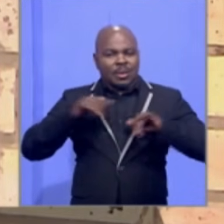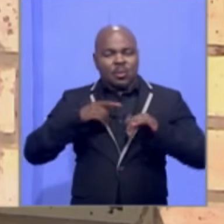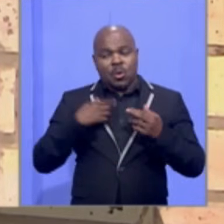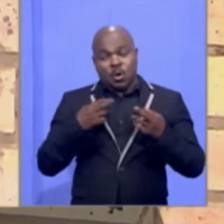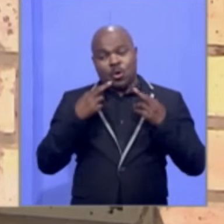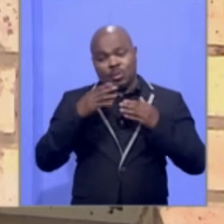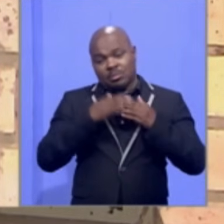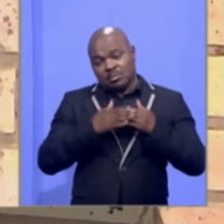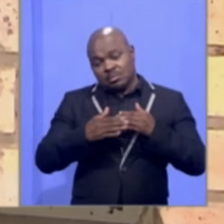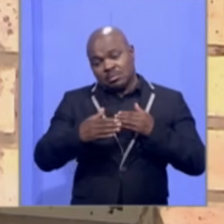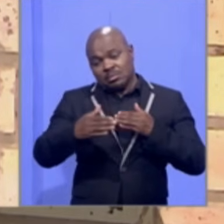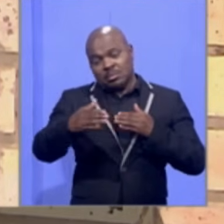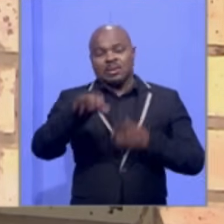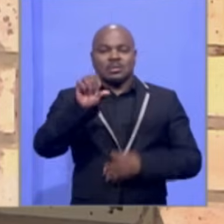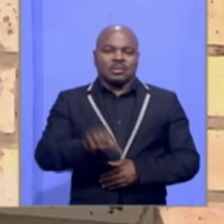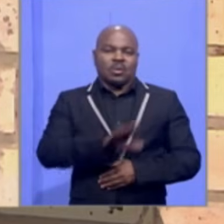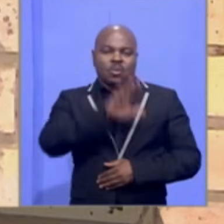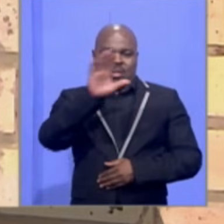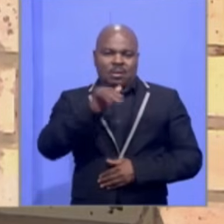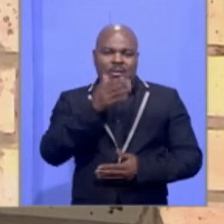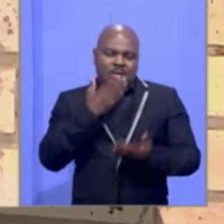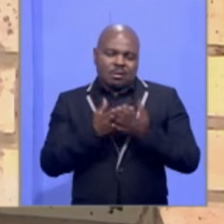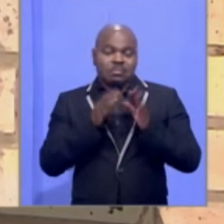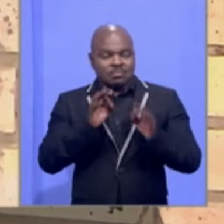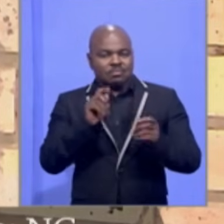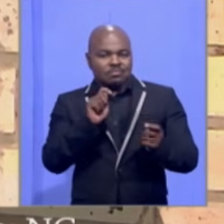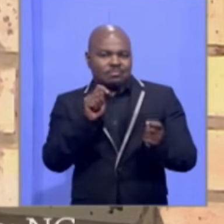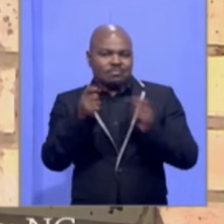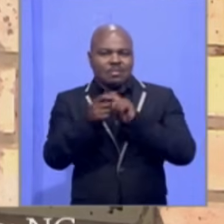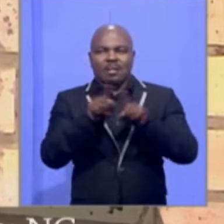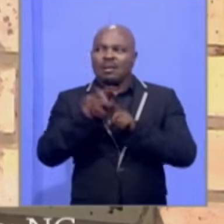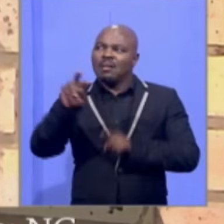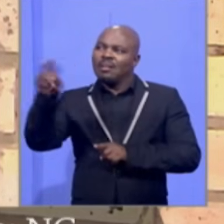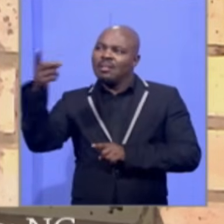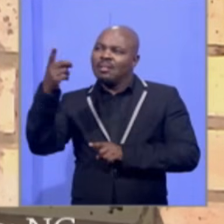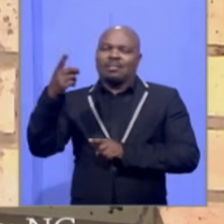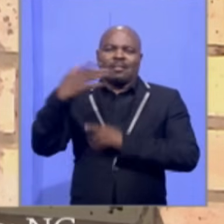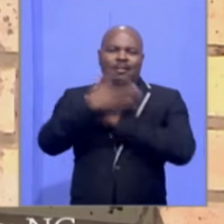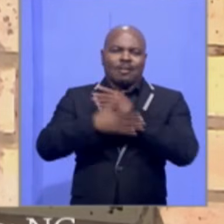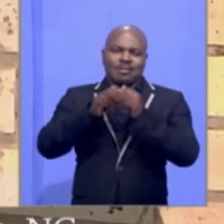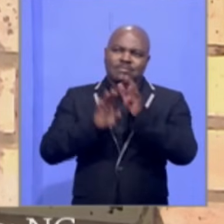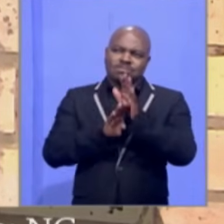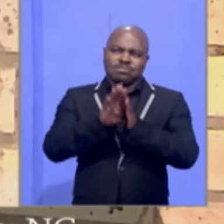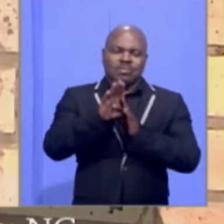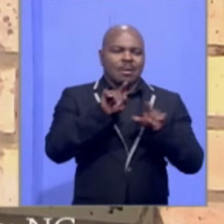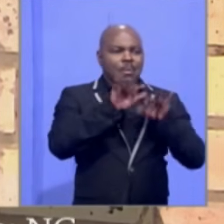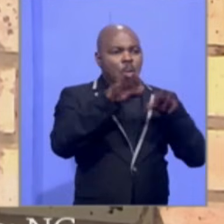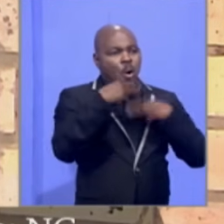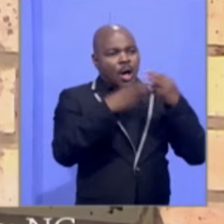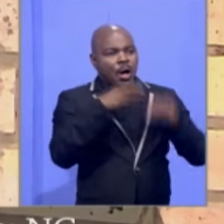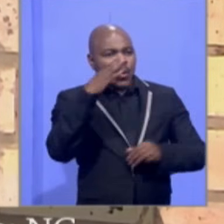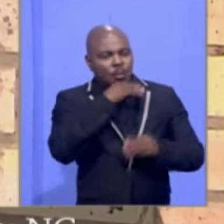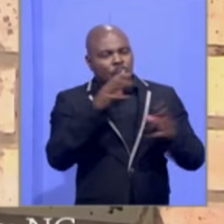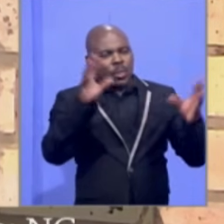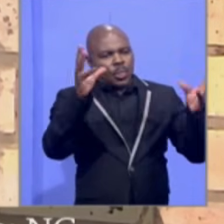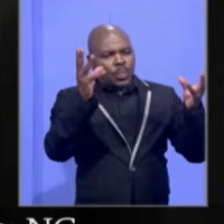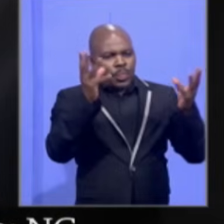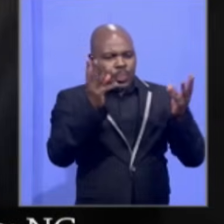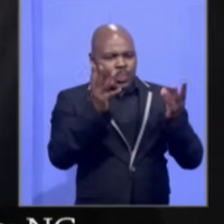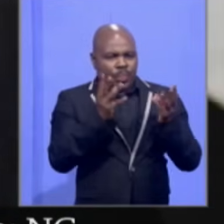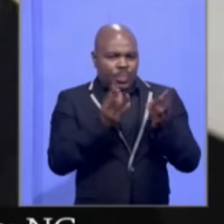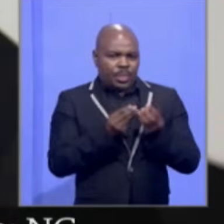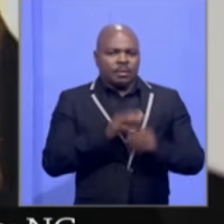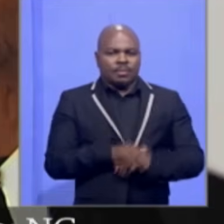nakong e tlang Afrika Borwa le yone e ka fetogenna jaaka di-country tse dingwe godile ebile botlhokatiro bo fokotsegile thata mo Afrika